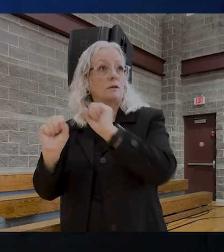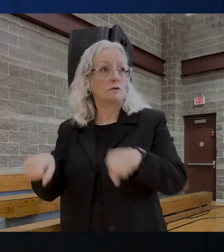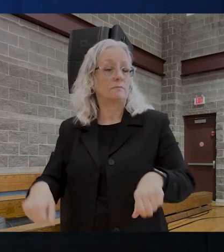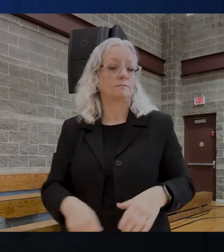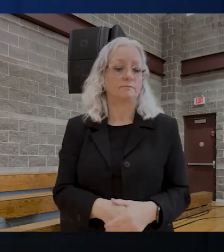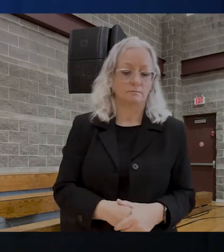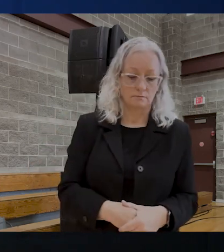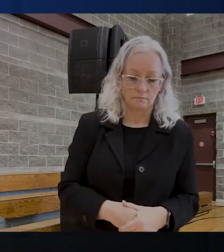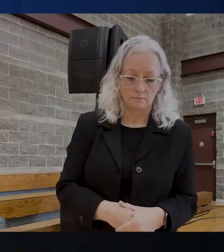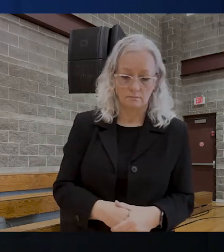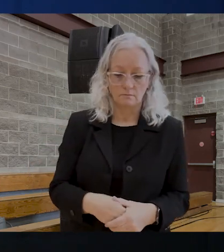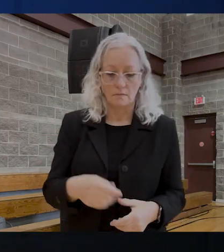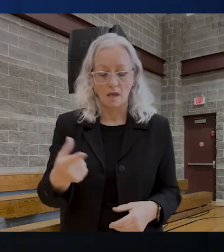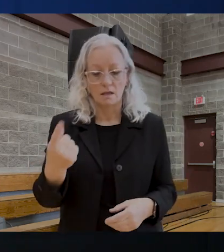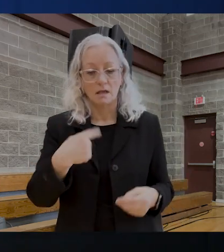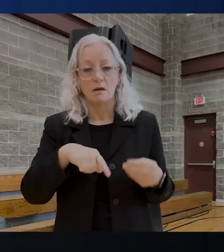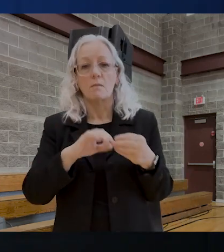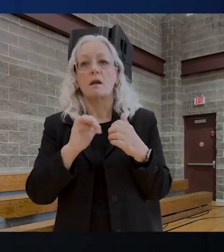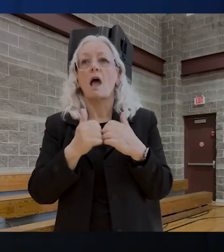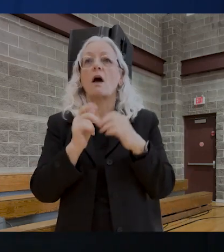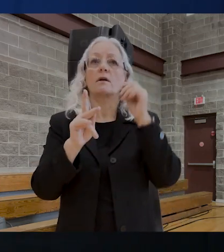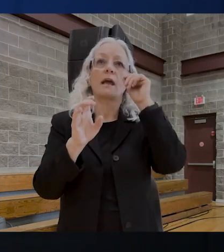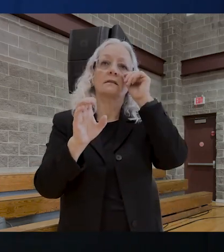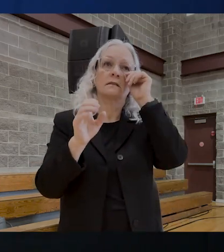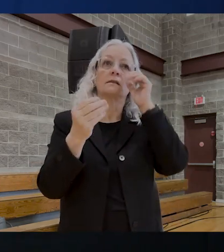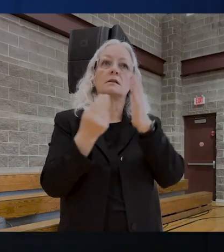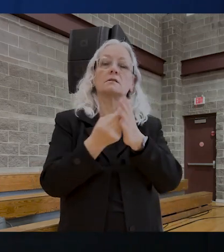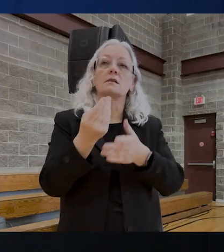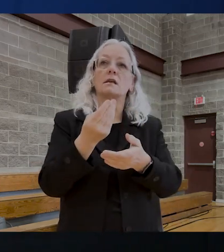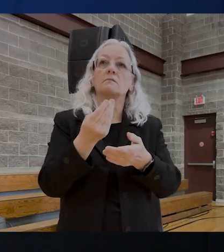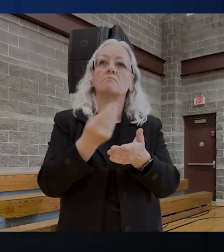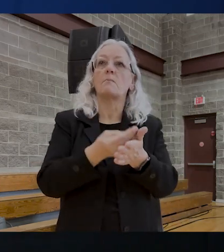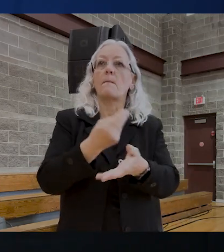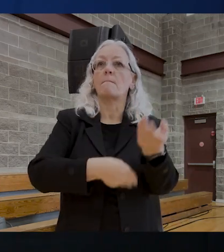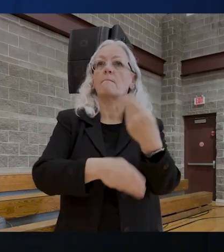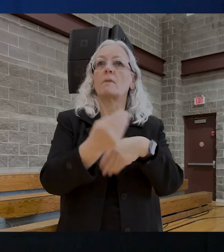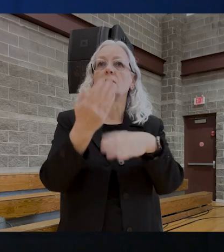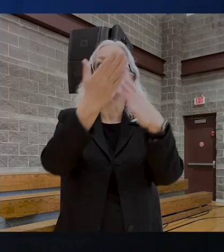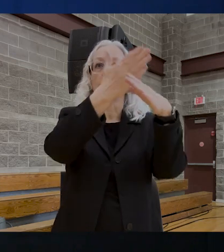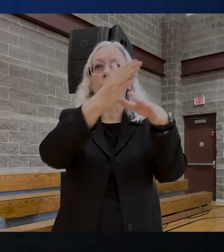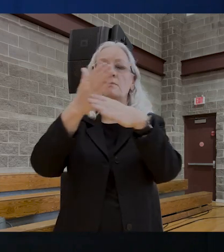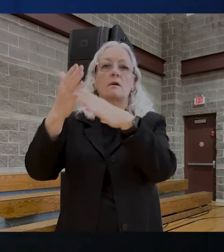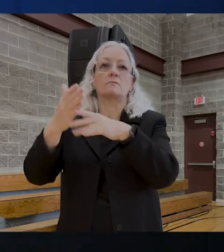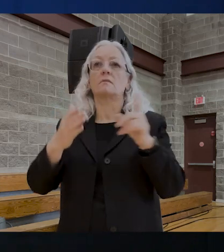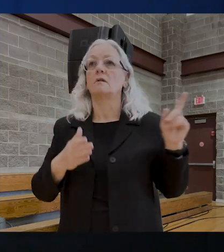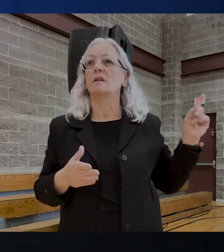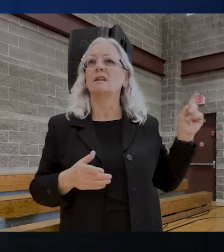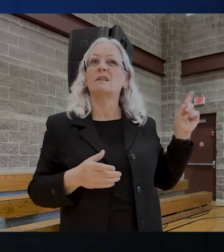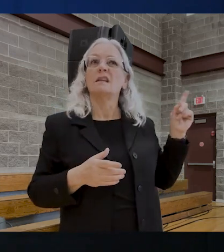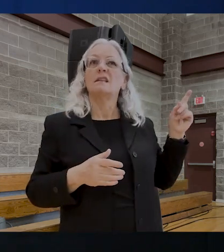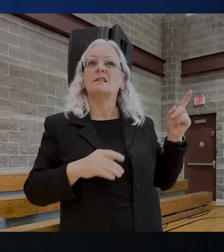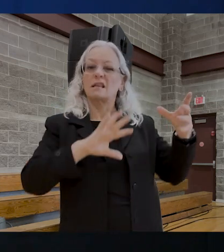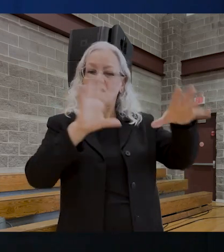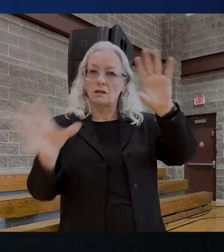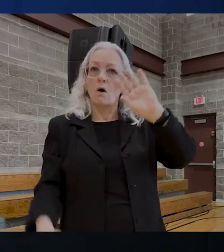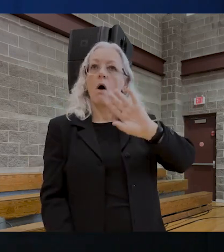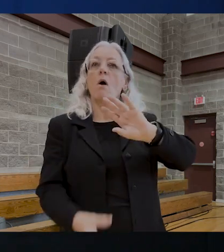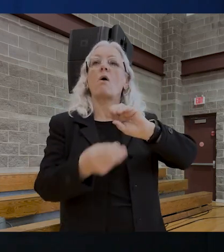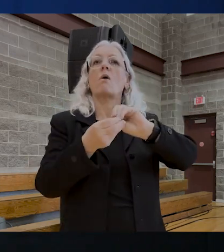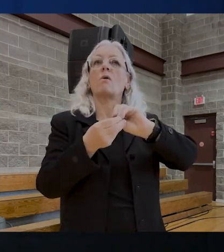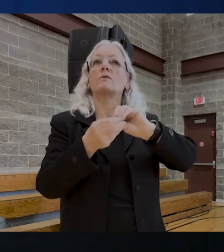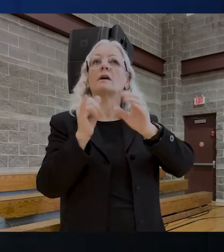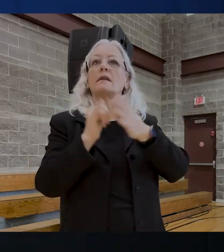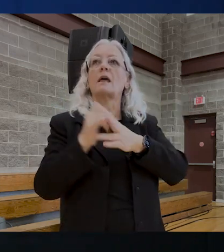A little bit about how Kansas City's budget is broken down. This is Kansas City's budget as a whole. These are the revenues for